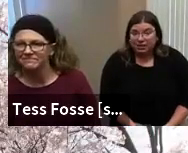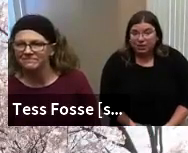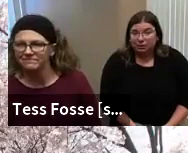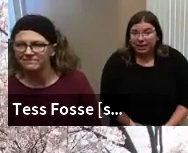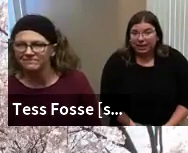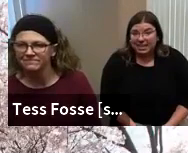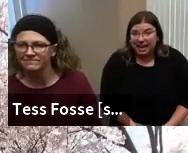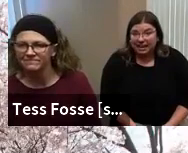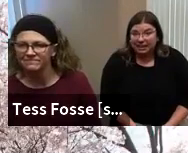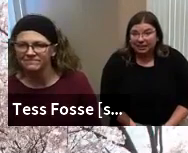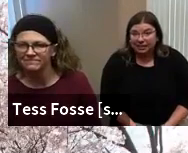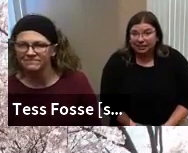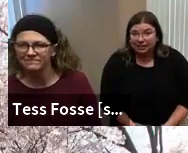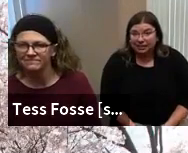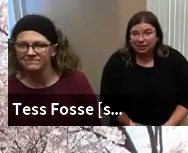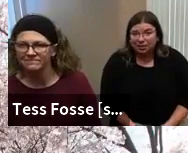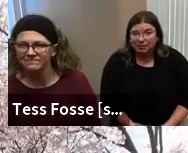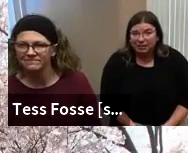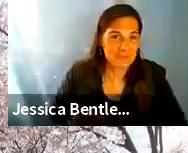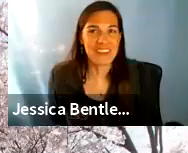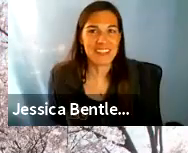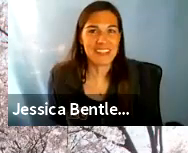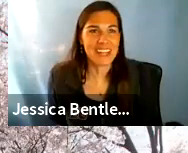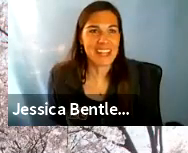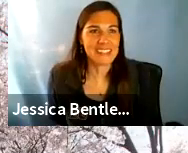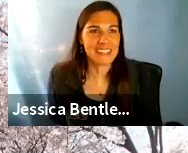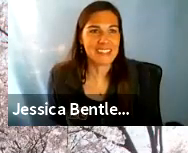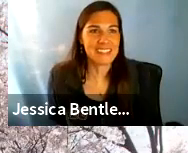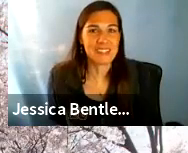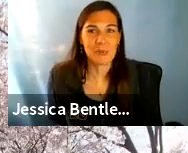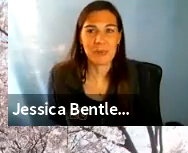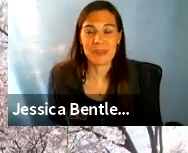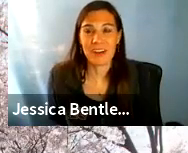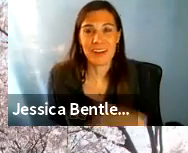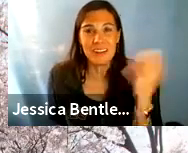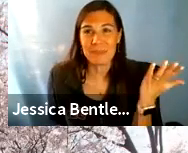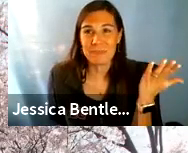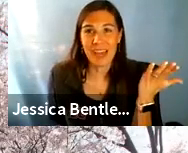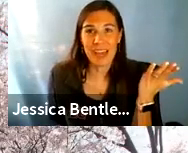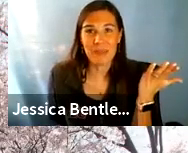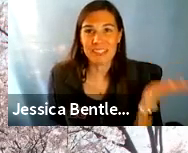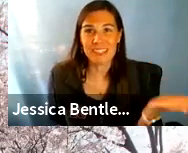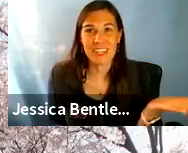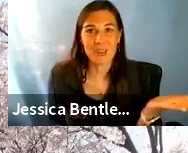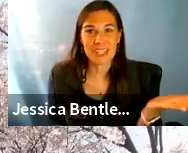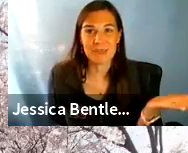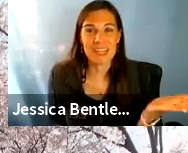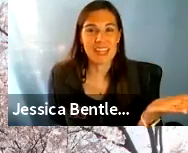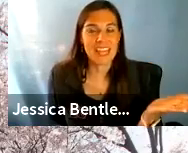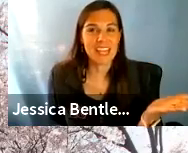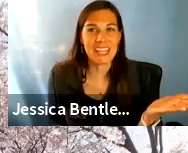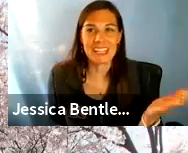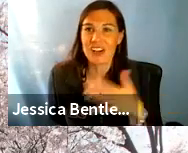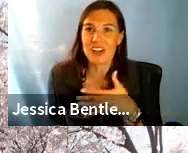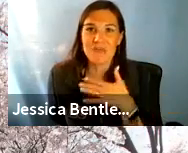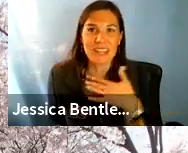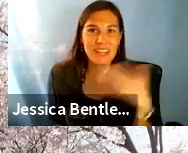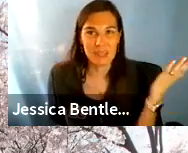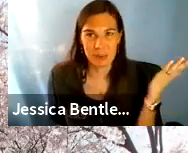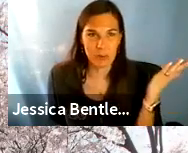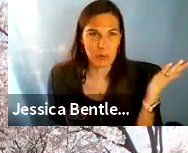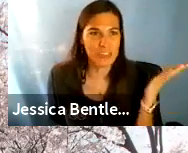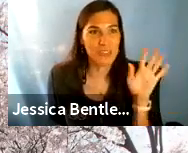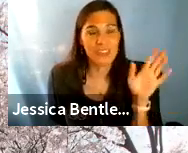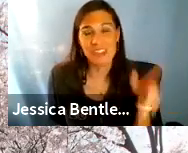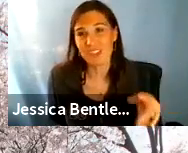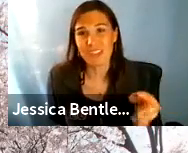Is there anything you would like to add? I think you've covered it. And so our alumni, once they graduate, they can go